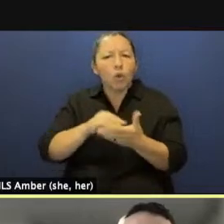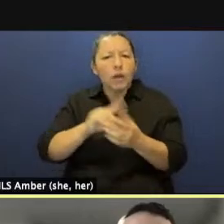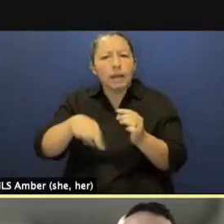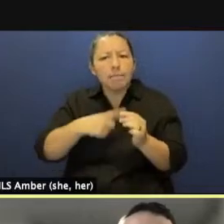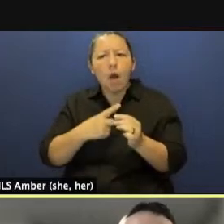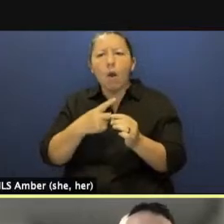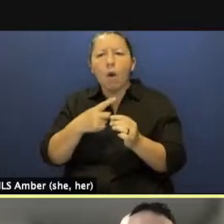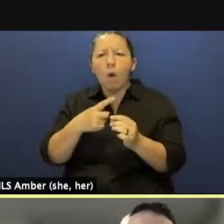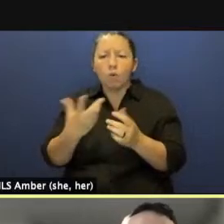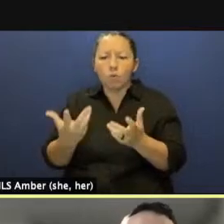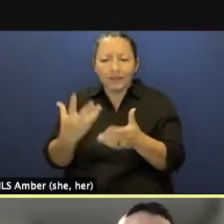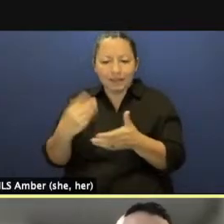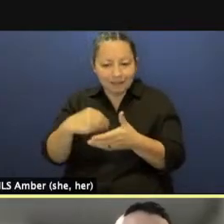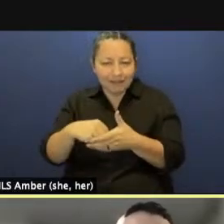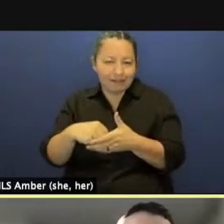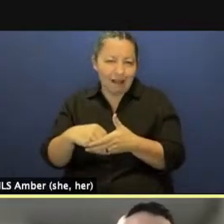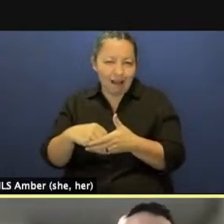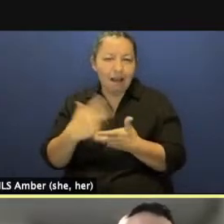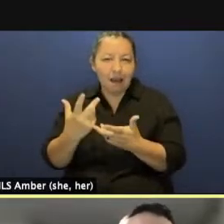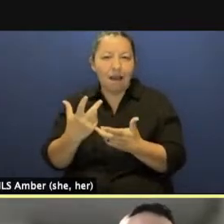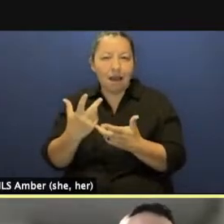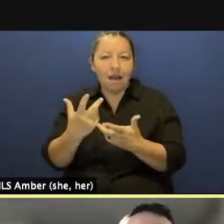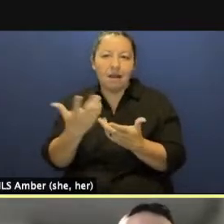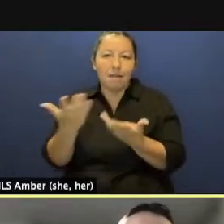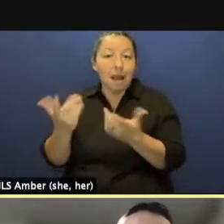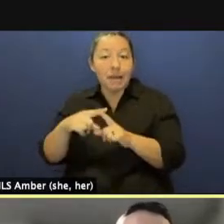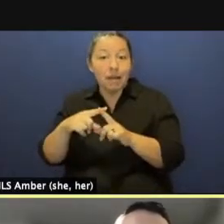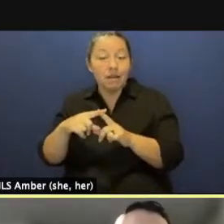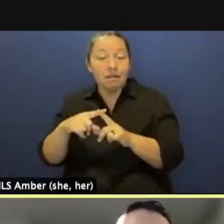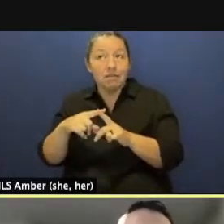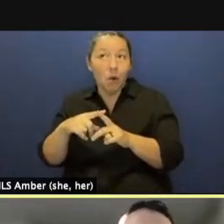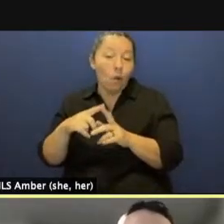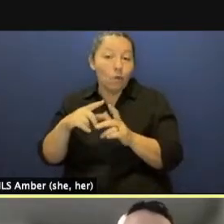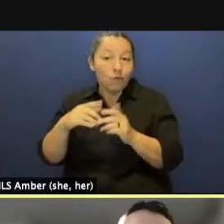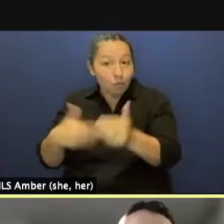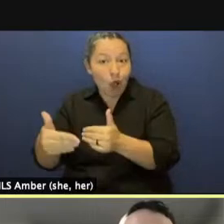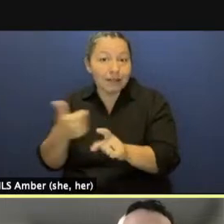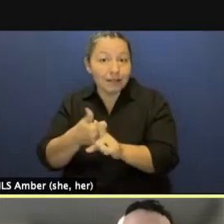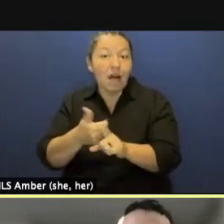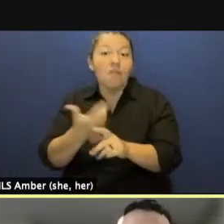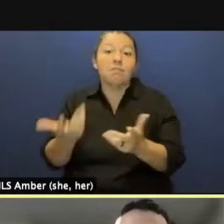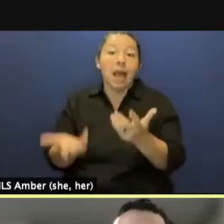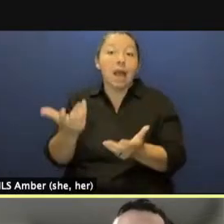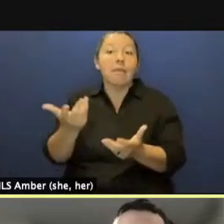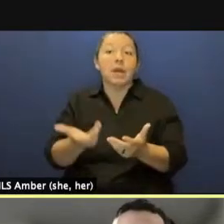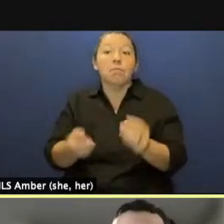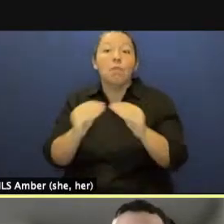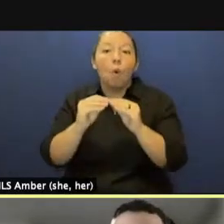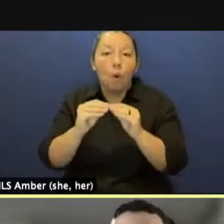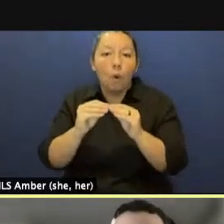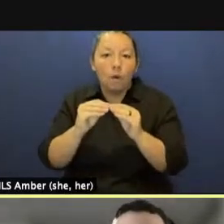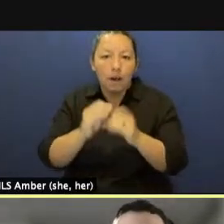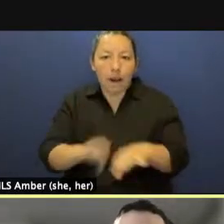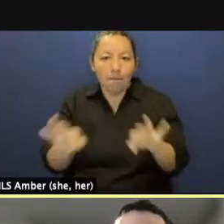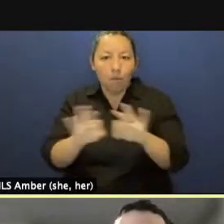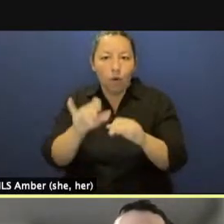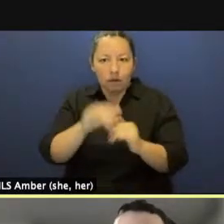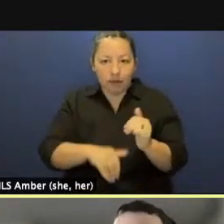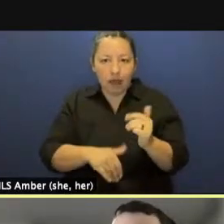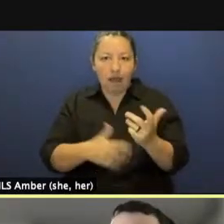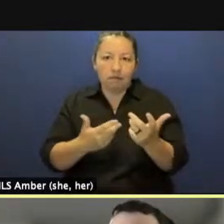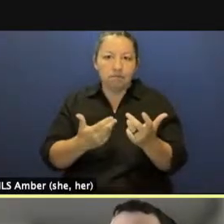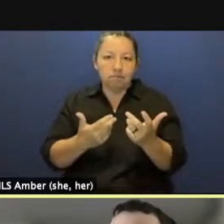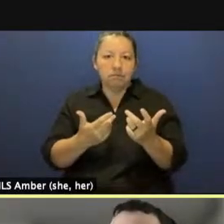on the process we choose, it might be actually more important. But also on the byproducts, since we'll end up with metal powder